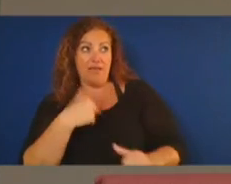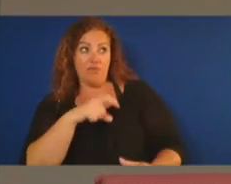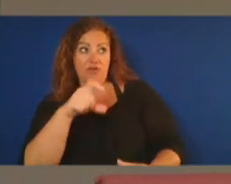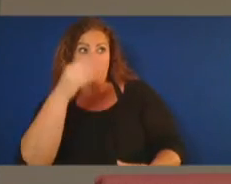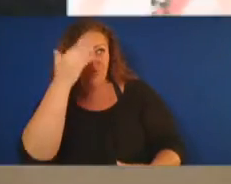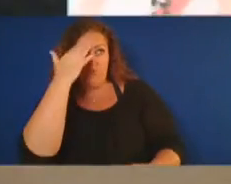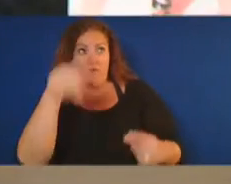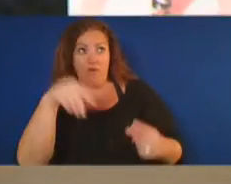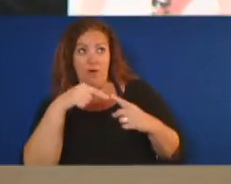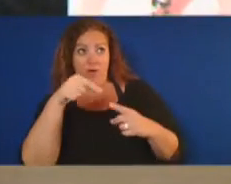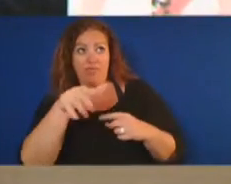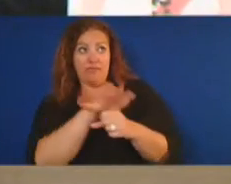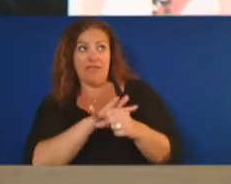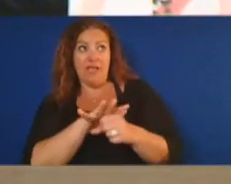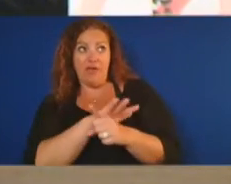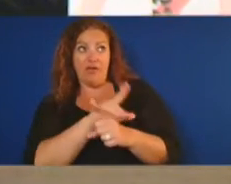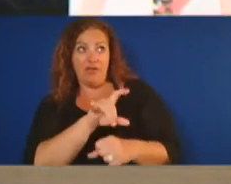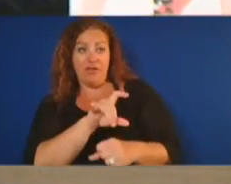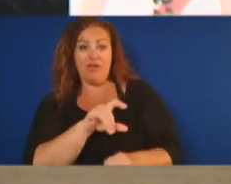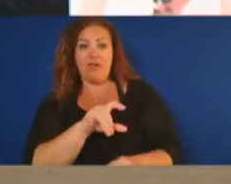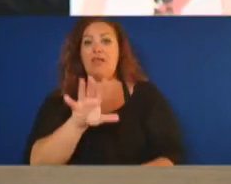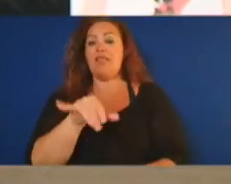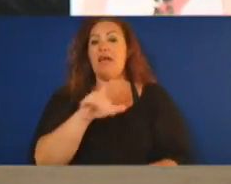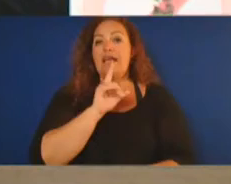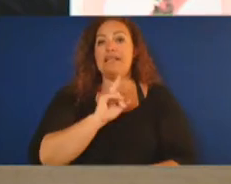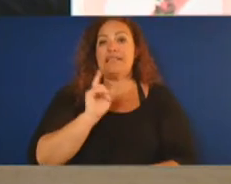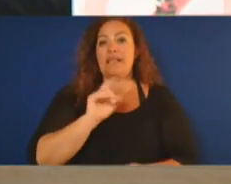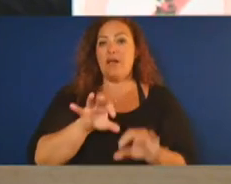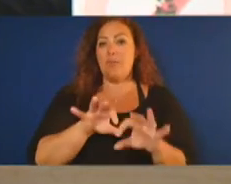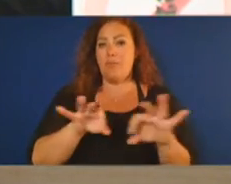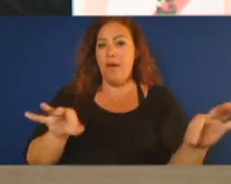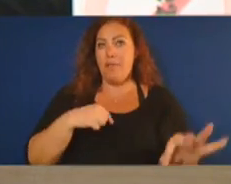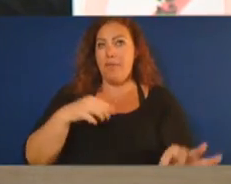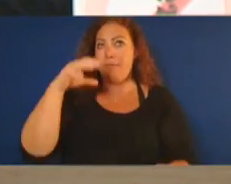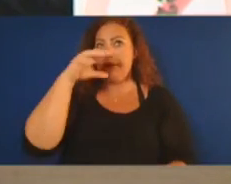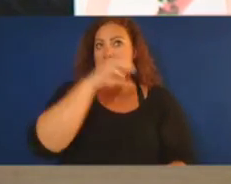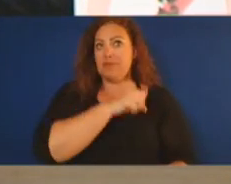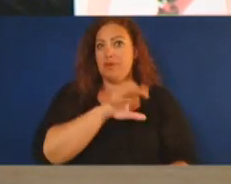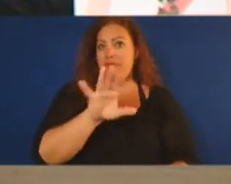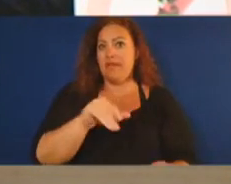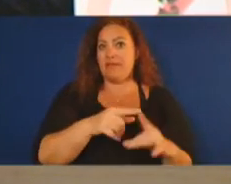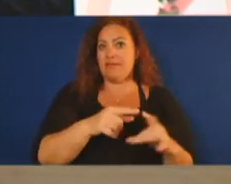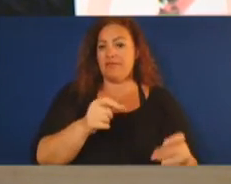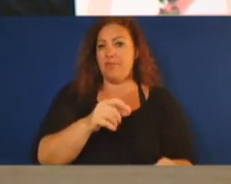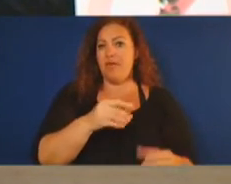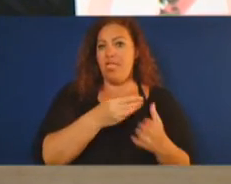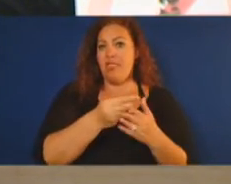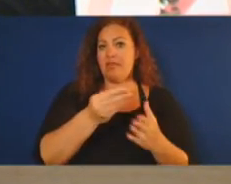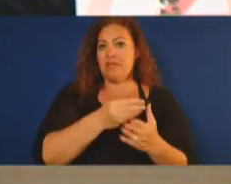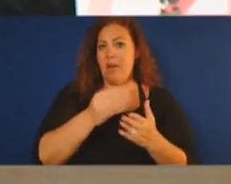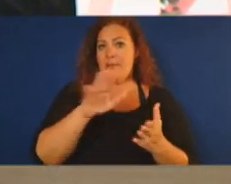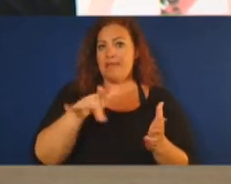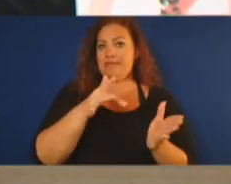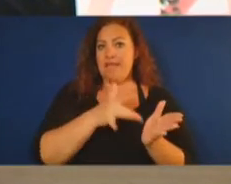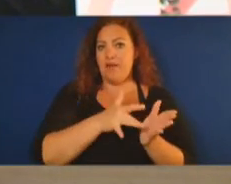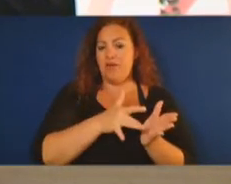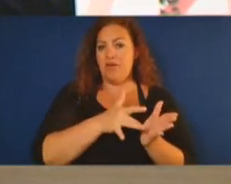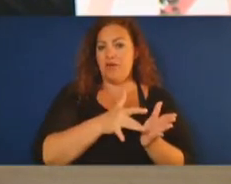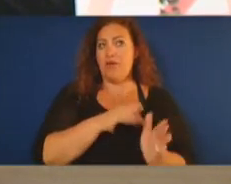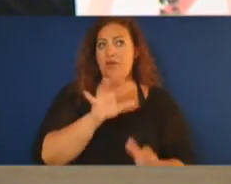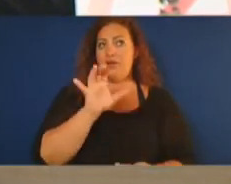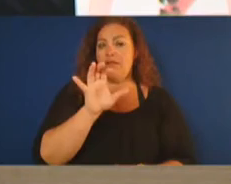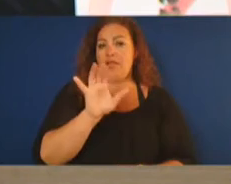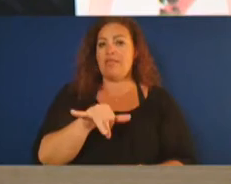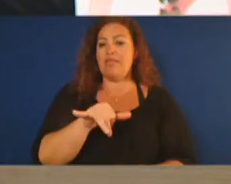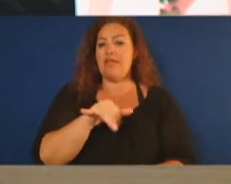this area the single pipe I'm assuming is draining the shopping center uh so that they show